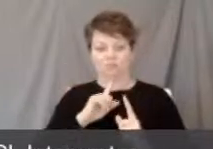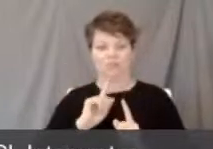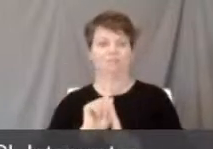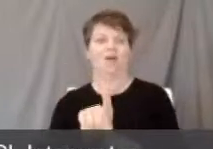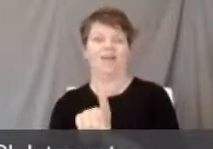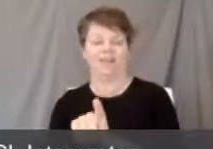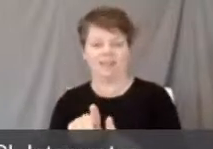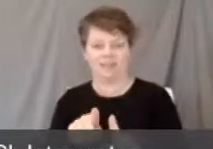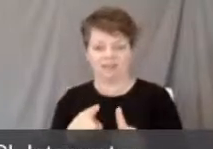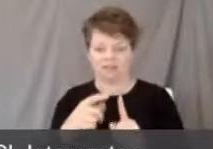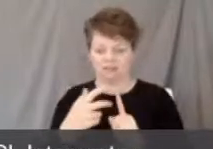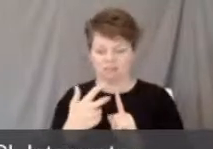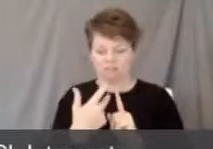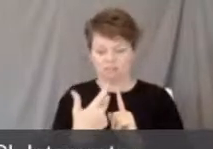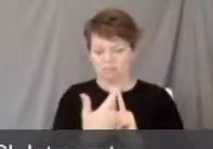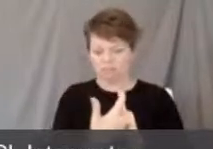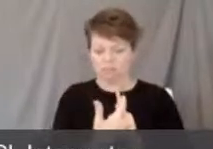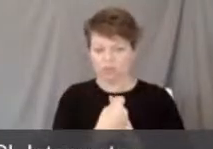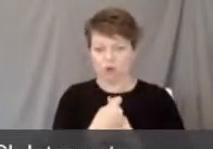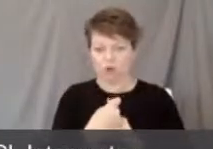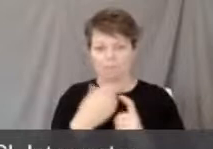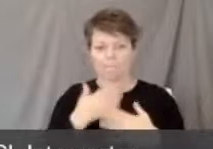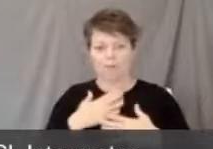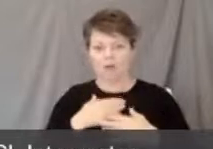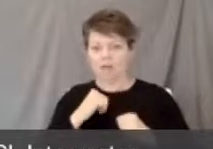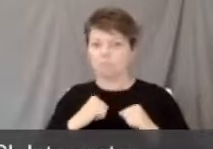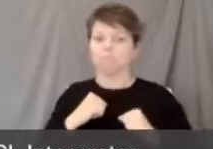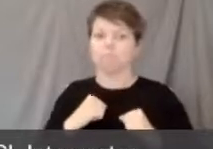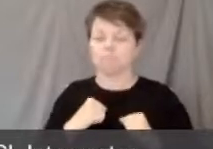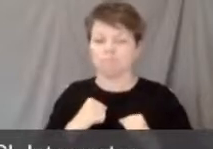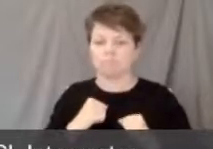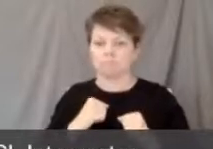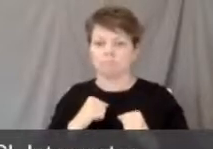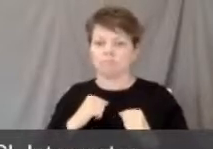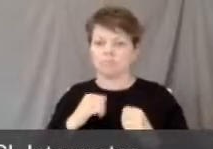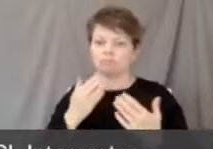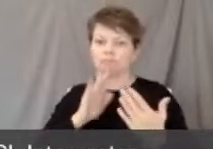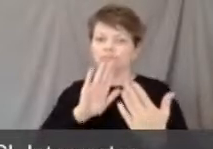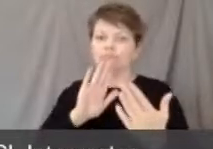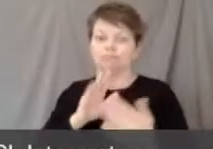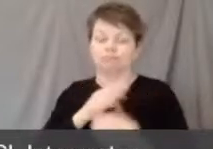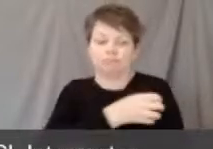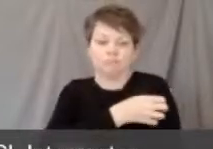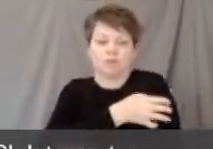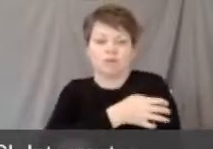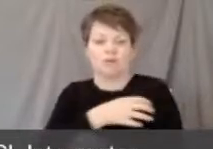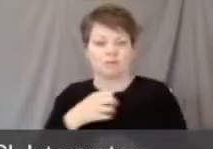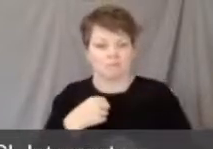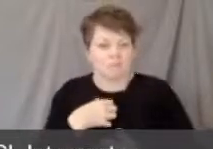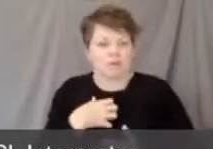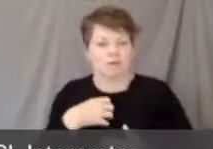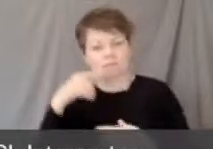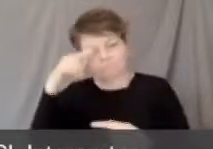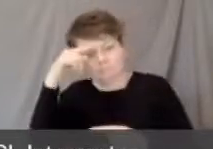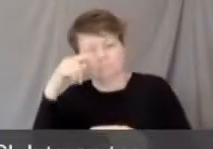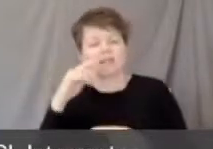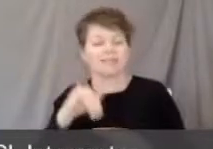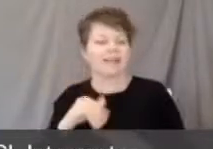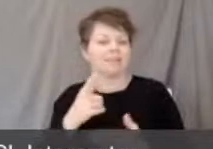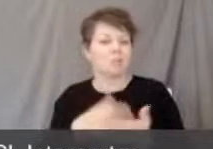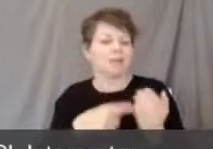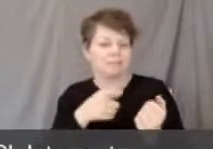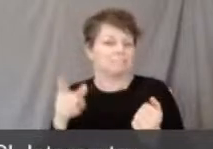this well, your immune system really ramps up and gives us this kind of inflammation type symptoms. And that's what we're